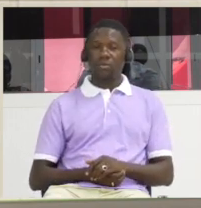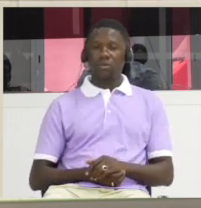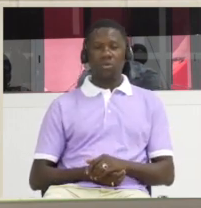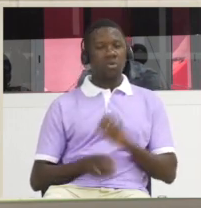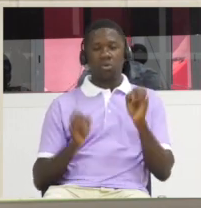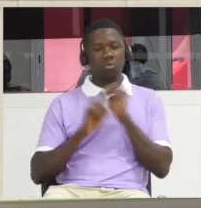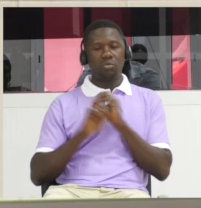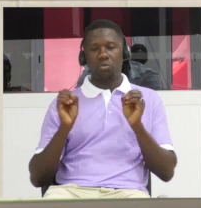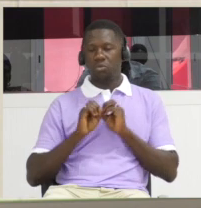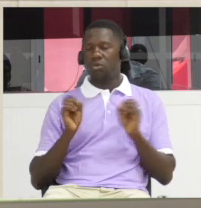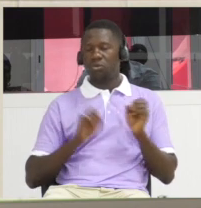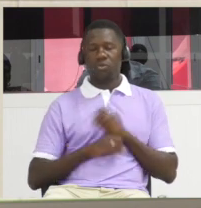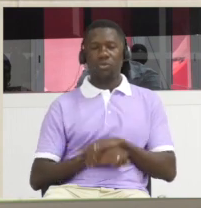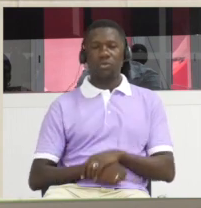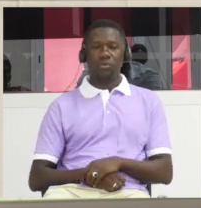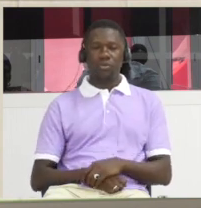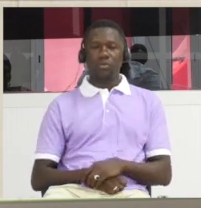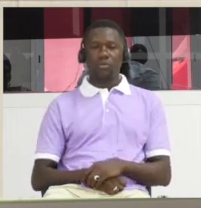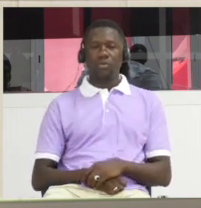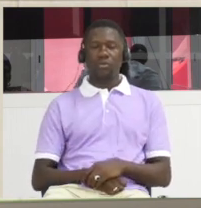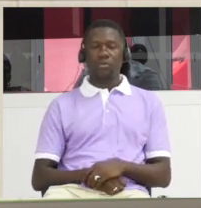not operational.